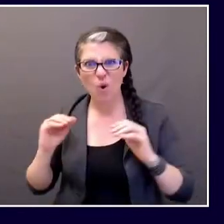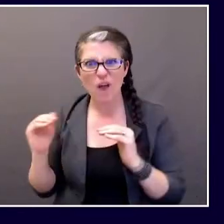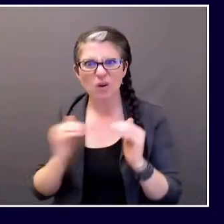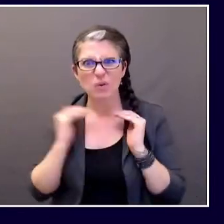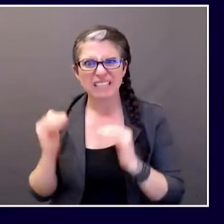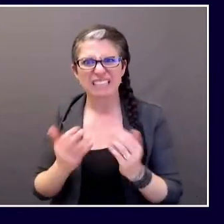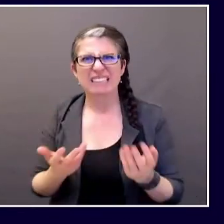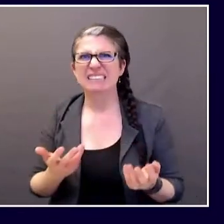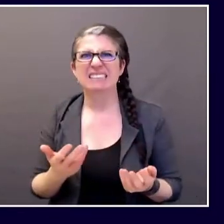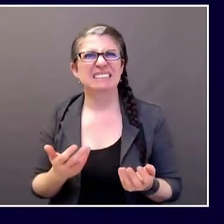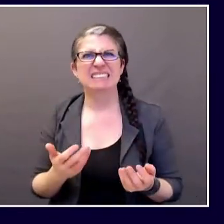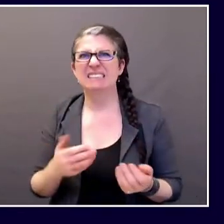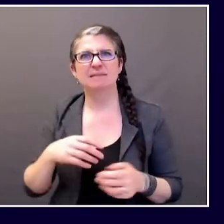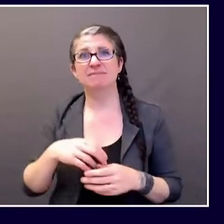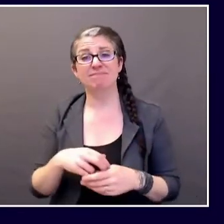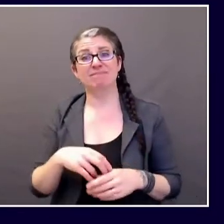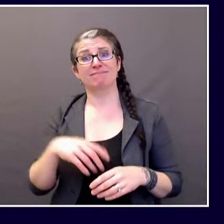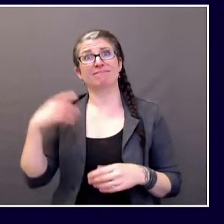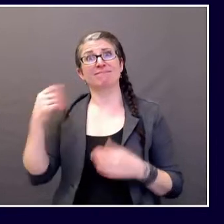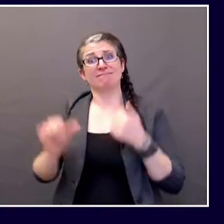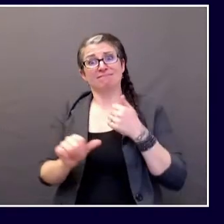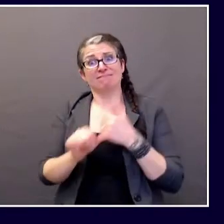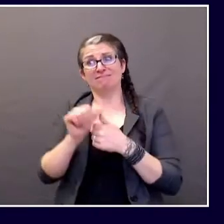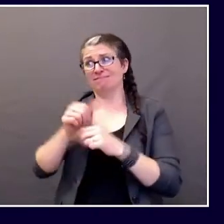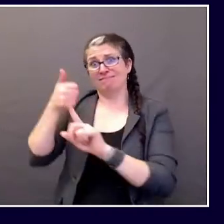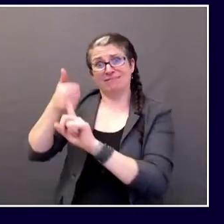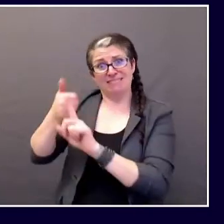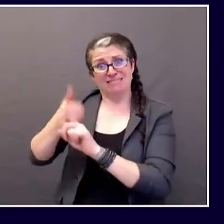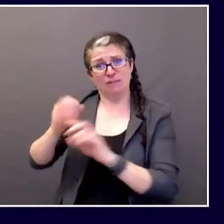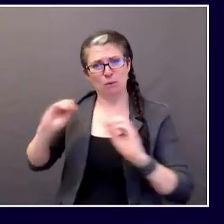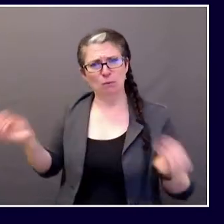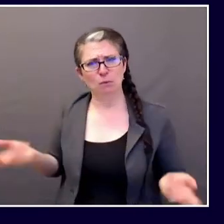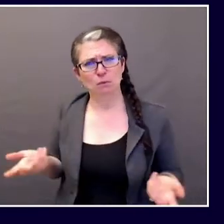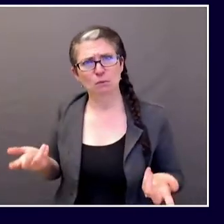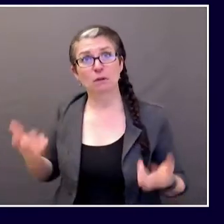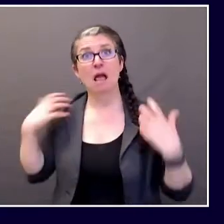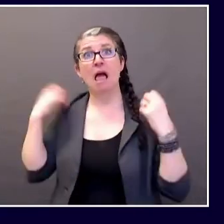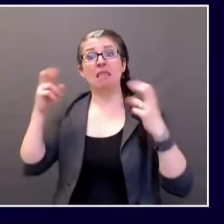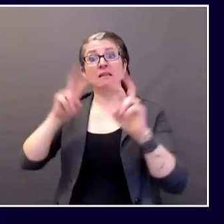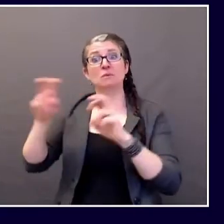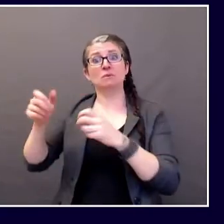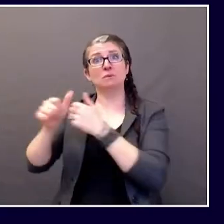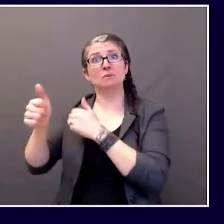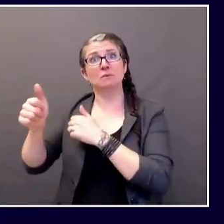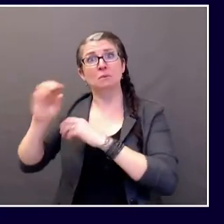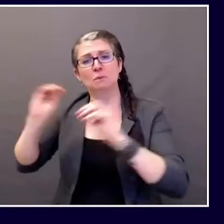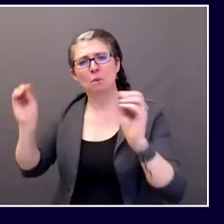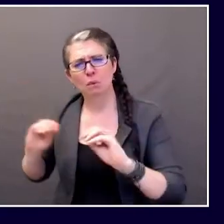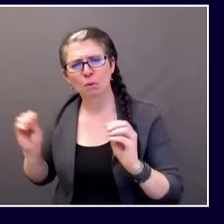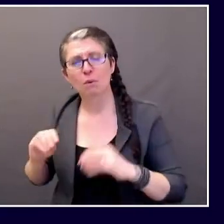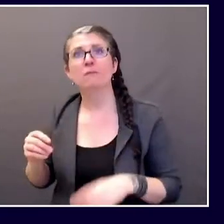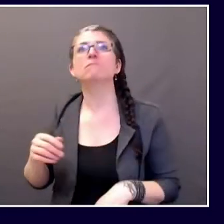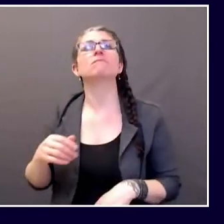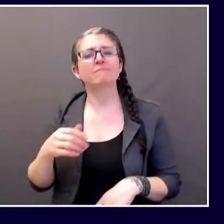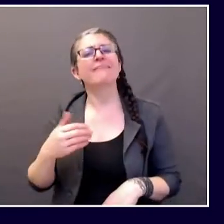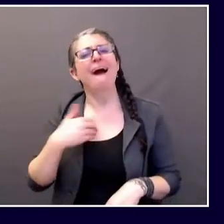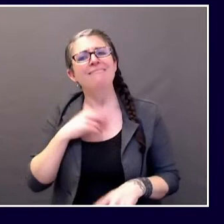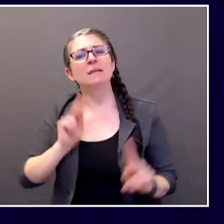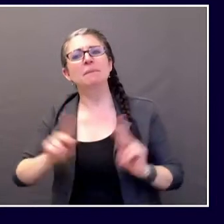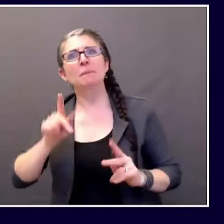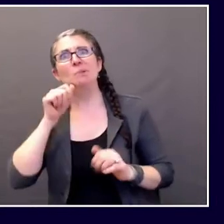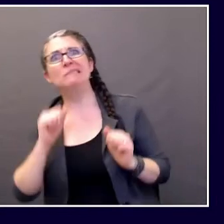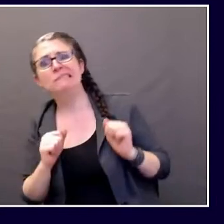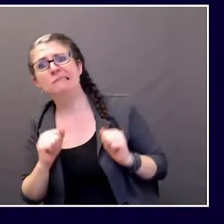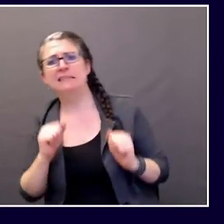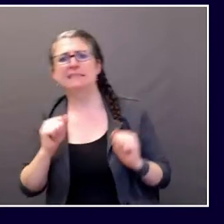entirely. There are always cases on the margin that are hard, and we should acknowledge that difficult truth. There will always be cases on the